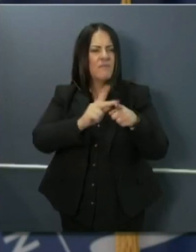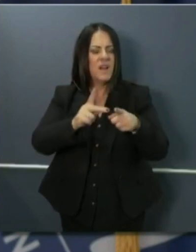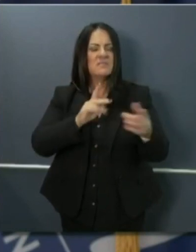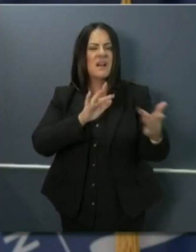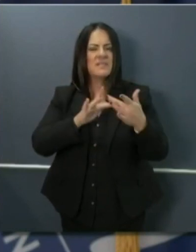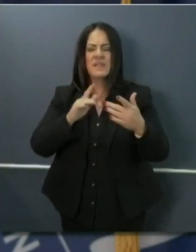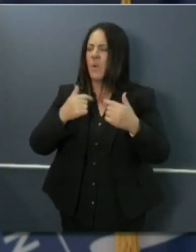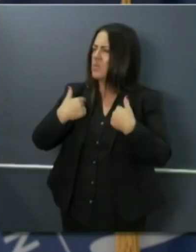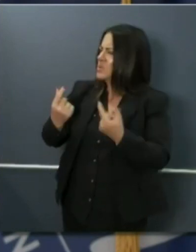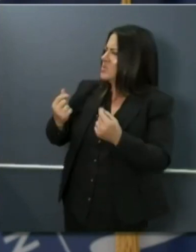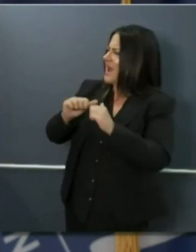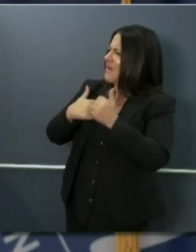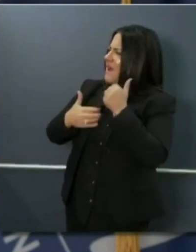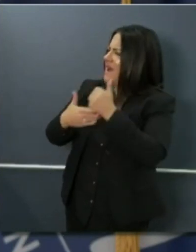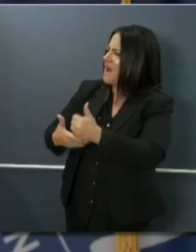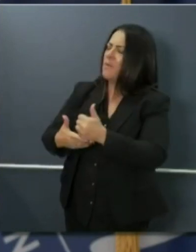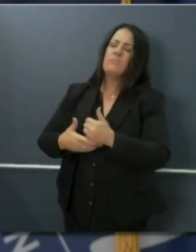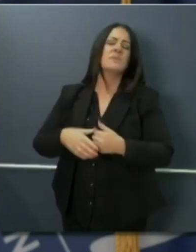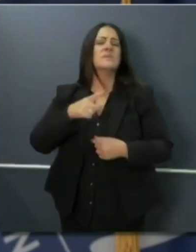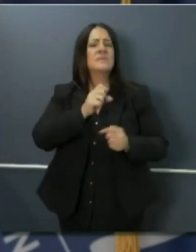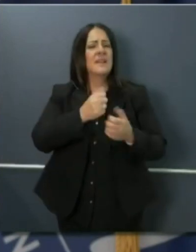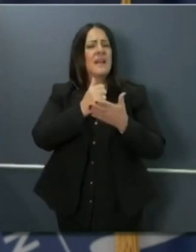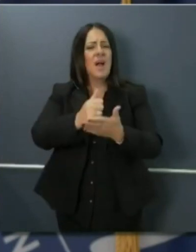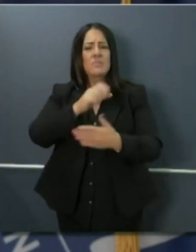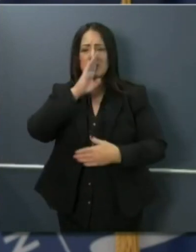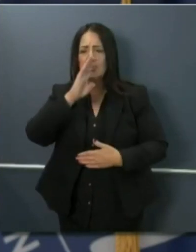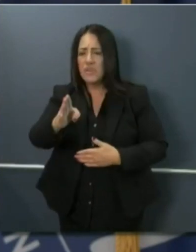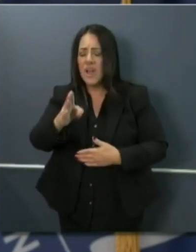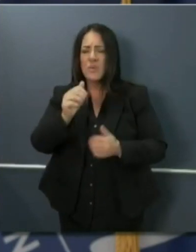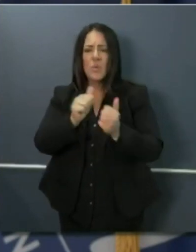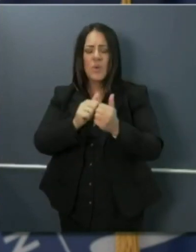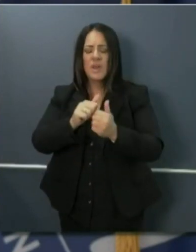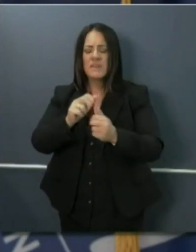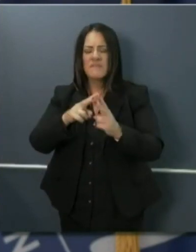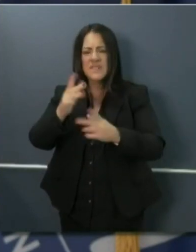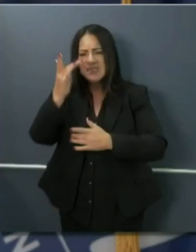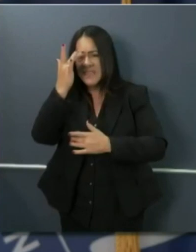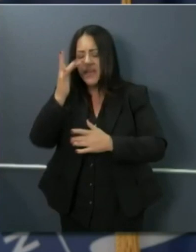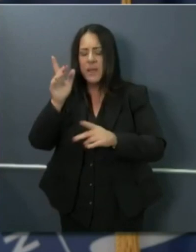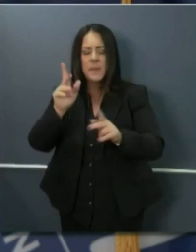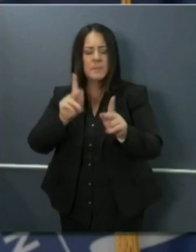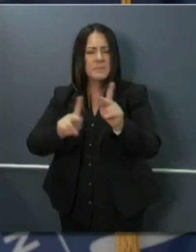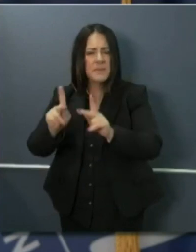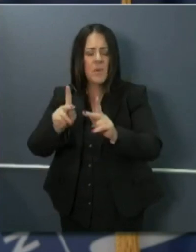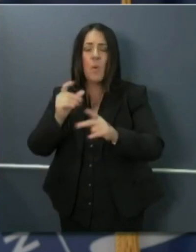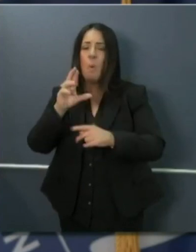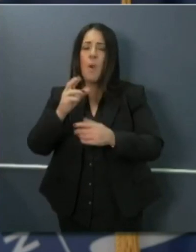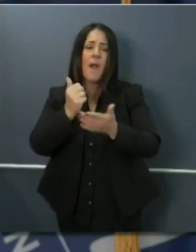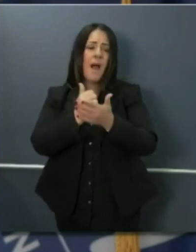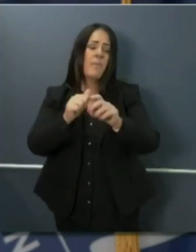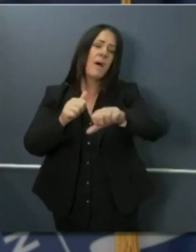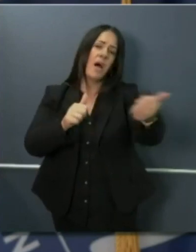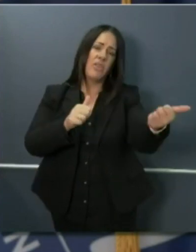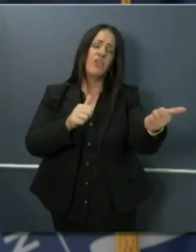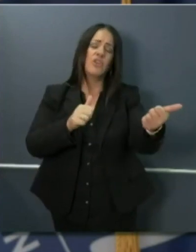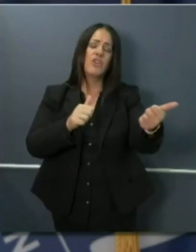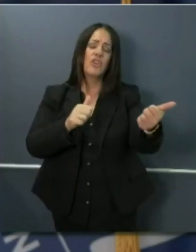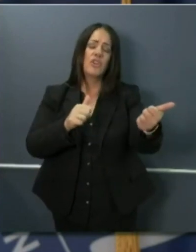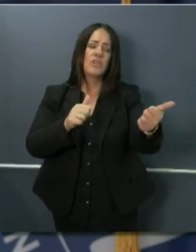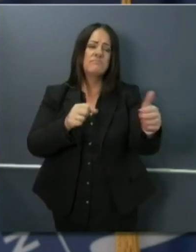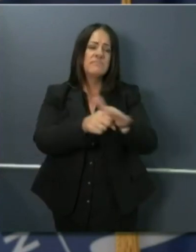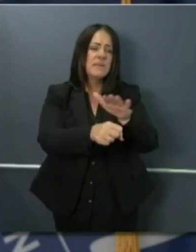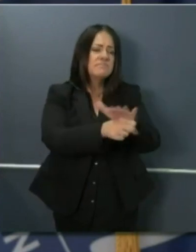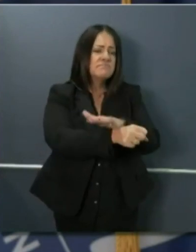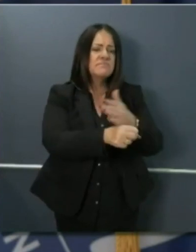either directly treating the sickest patients or stepping in to help fill in the gaps for the people that are taking care of